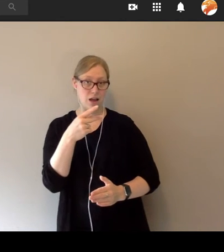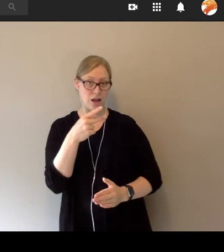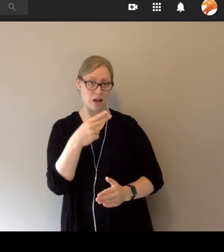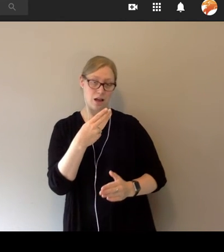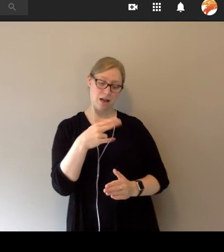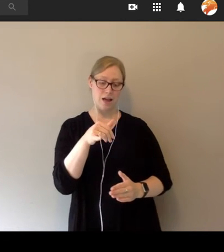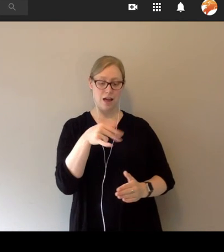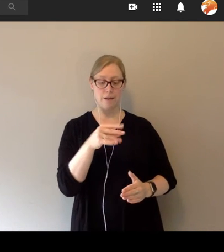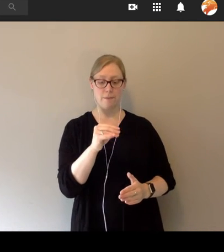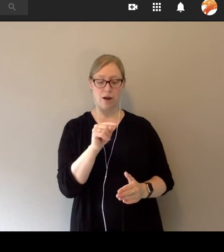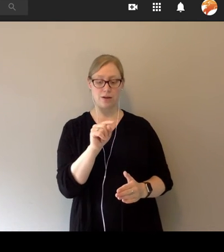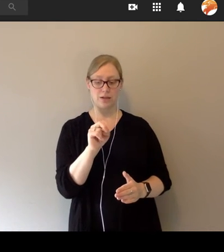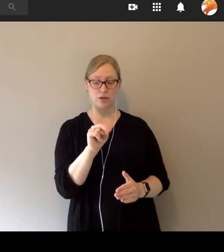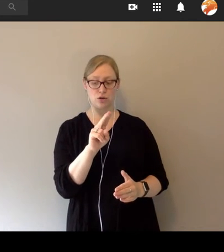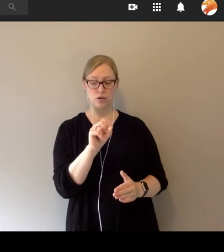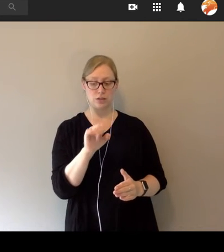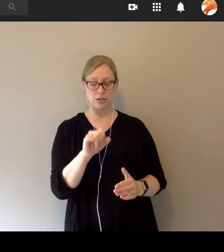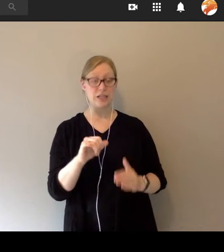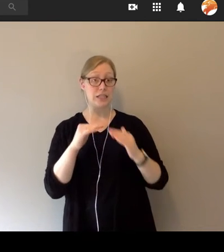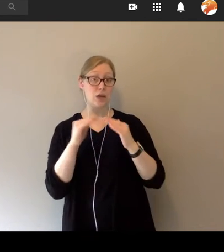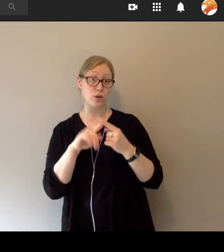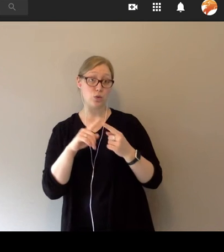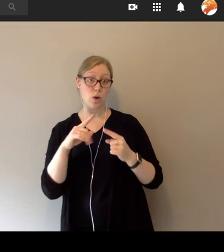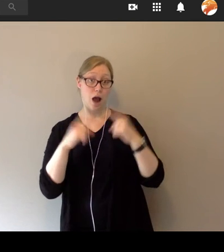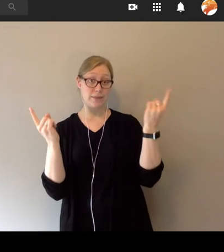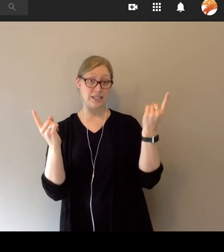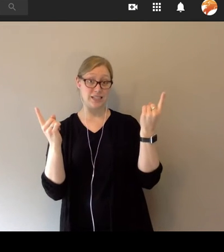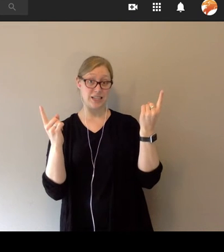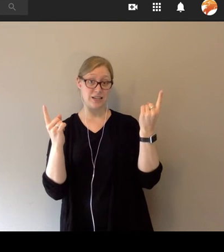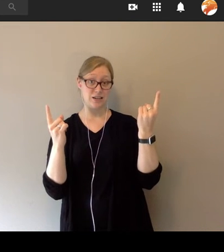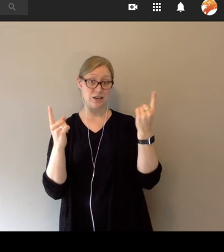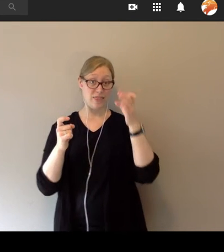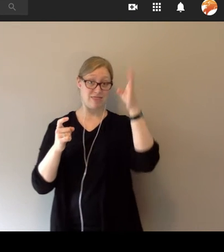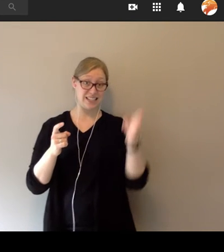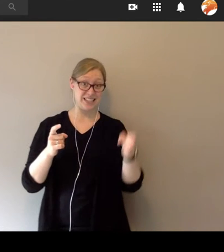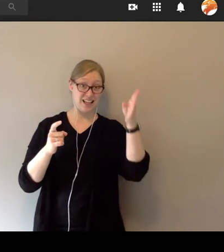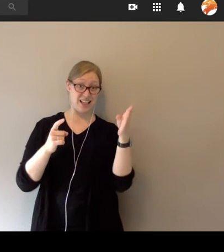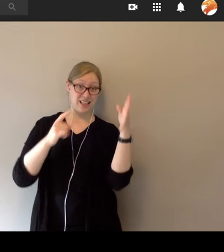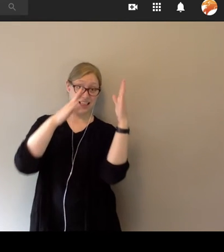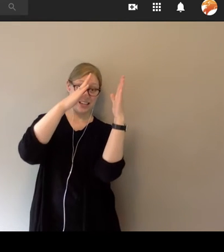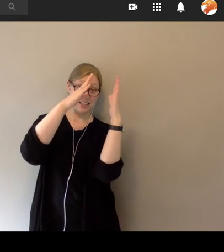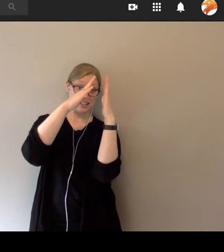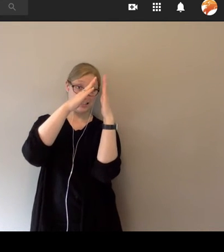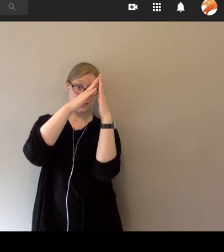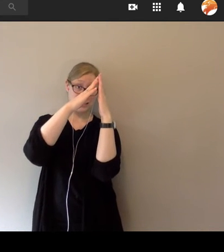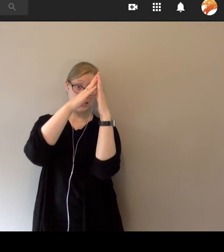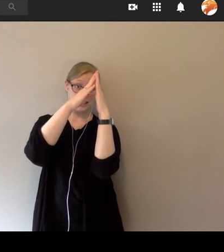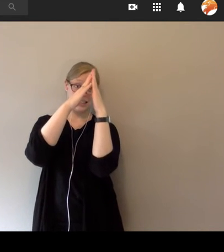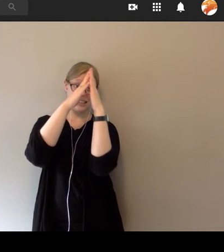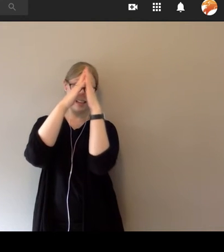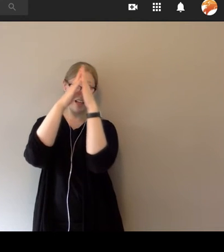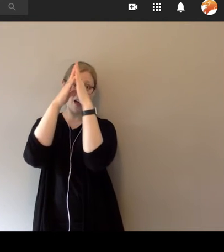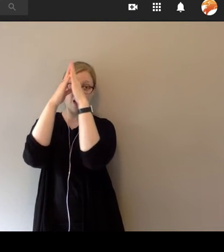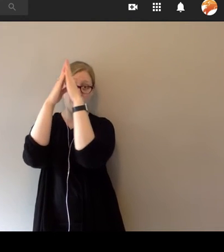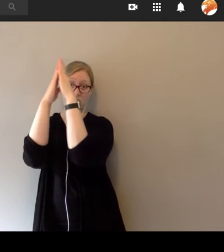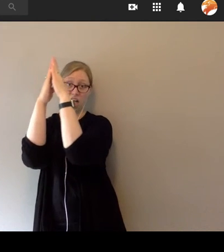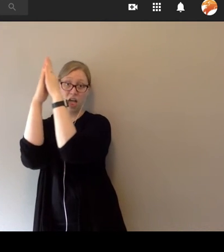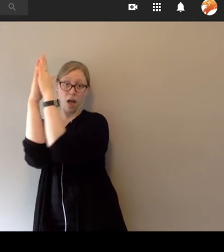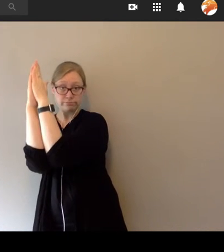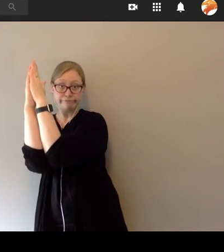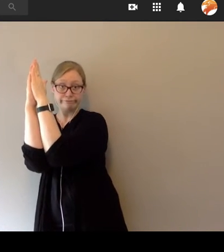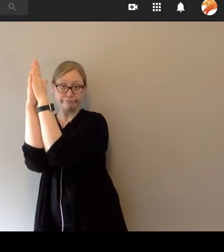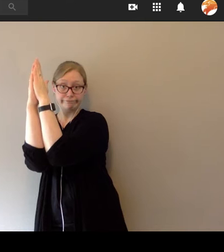an opposite side, but you got to kind of imagine. So we had this length right here. It's getting bigger and bigger. When you get to this angle right